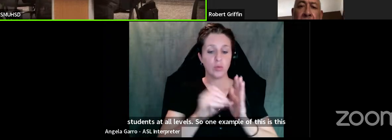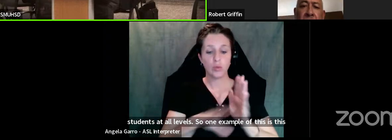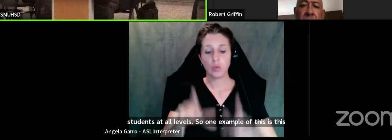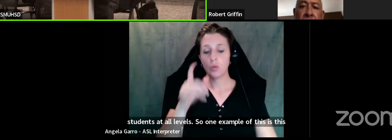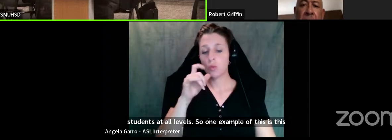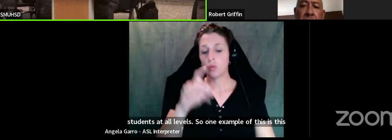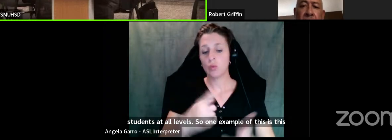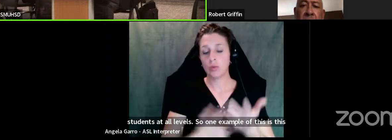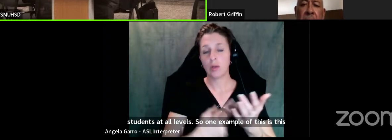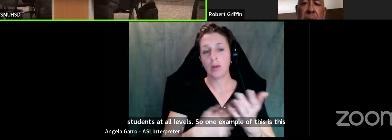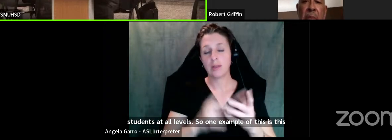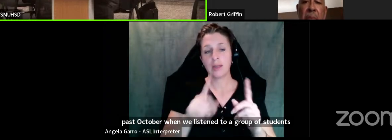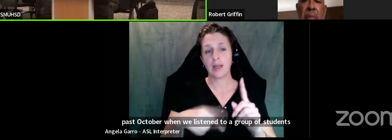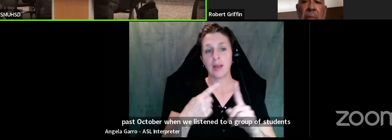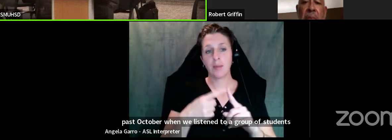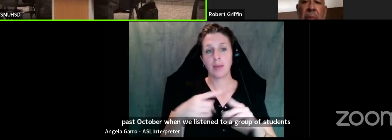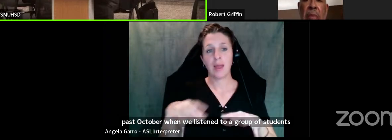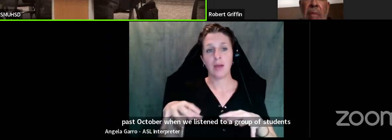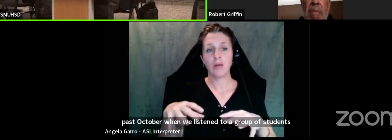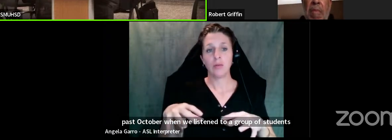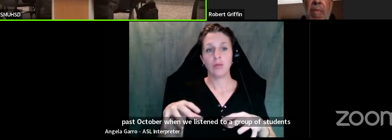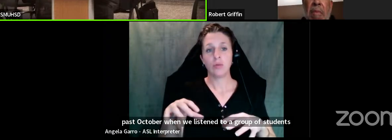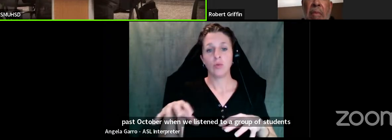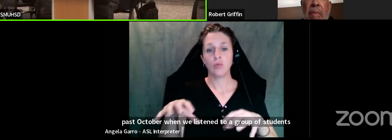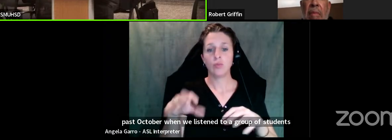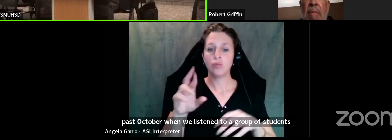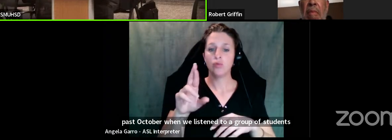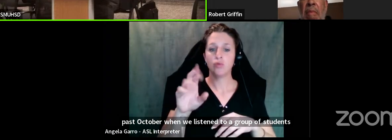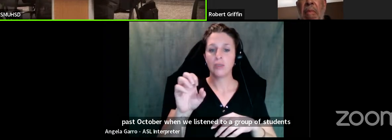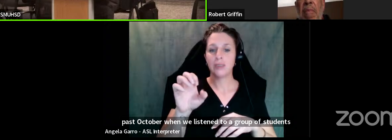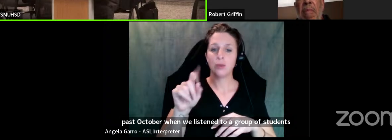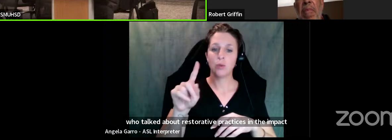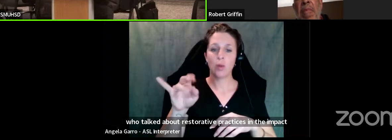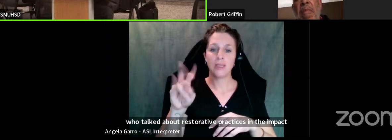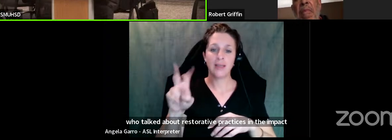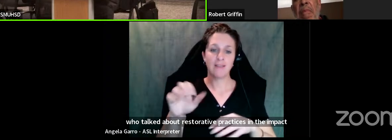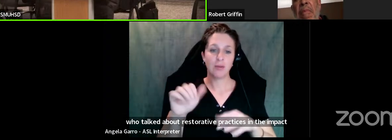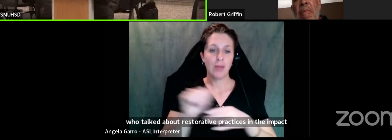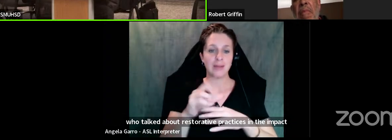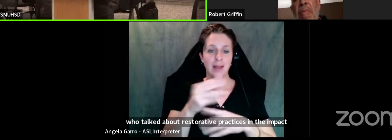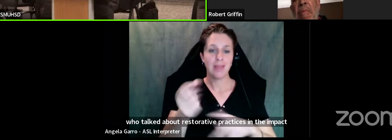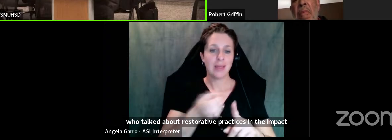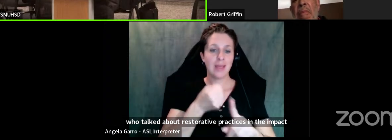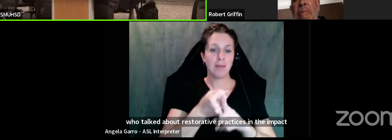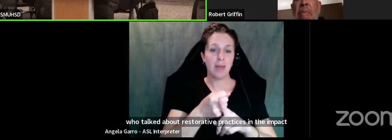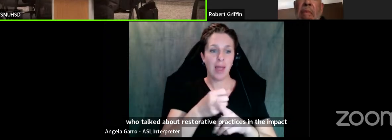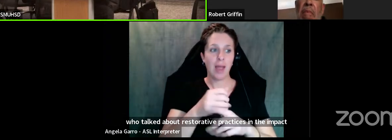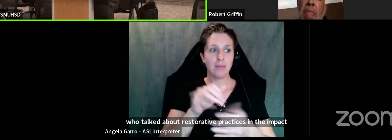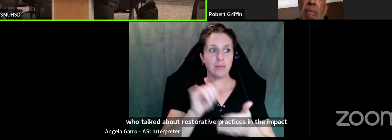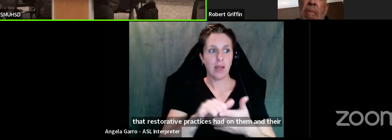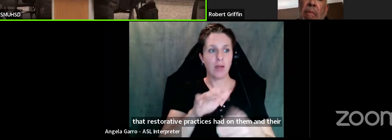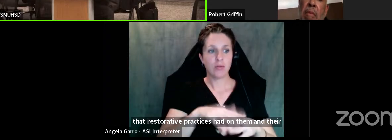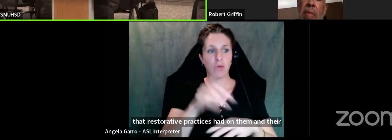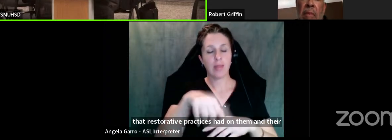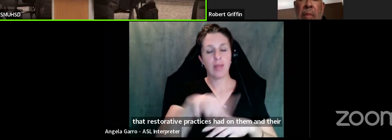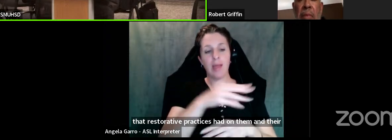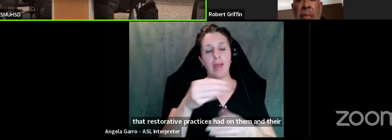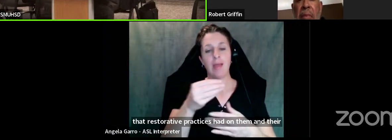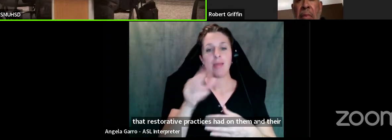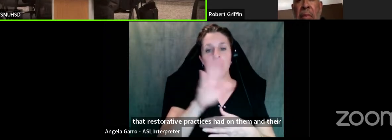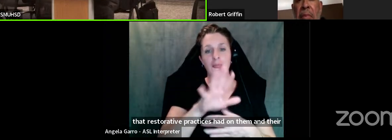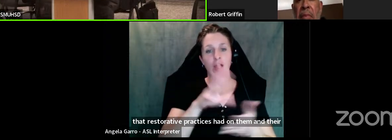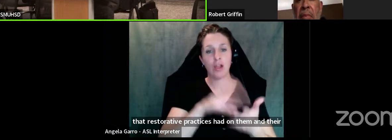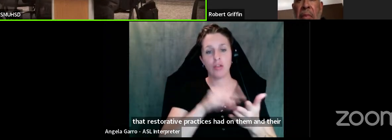about restorative practices and the impact that restorative practices had on them and their learning experience at